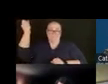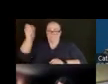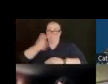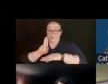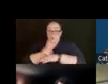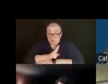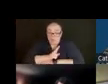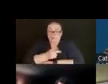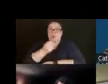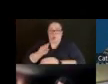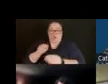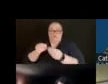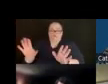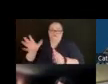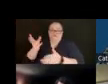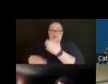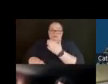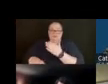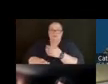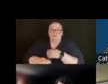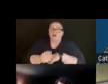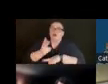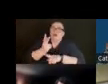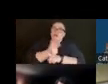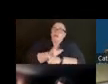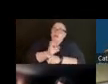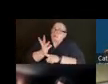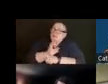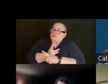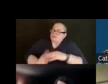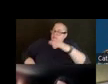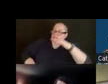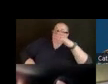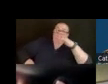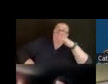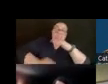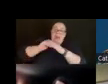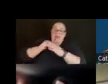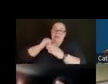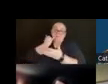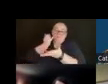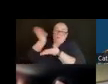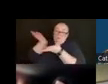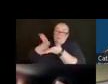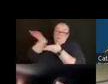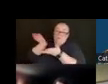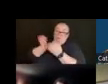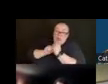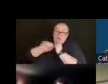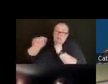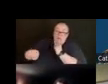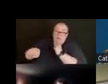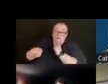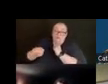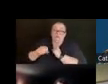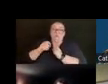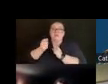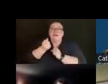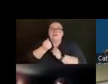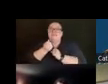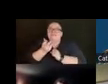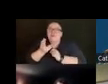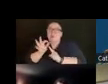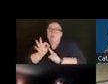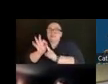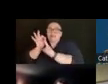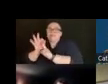it within, probably 3 to 6 months at the maximum. There were a few exceptions during the pandemic,